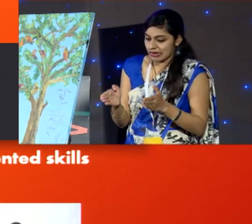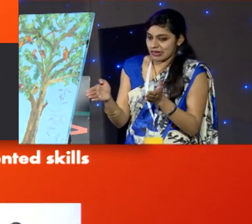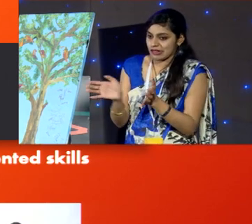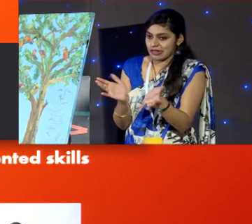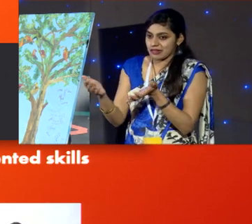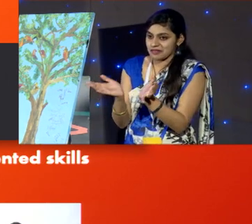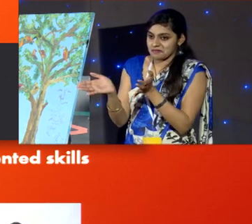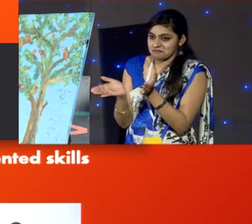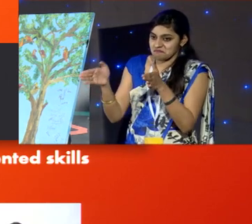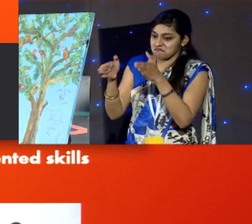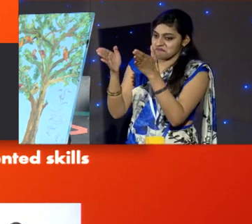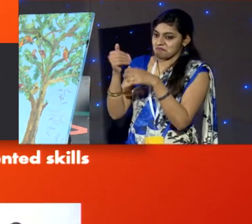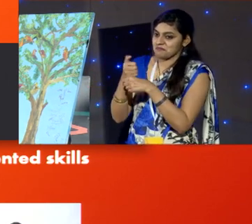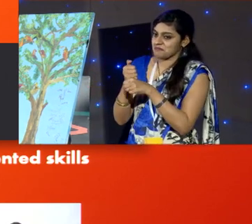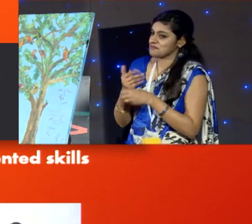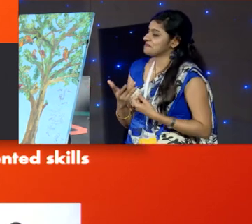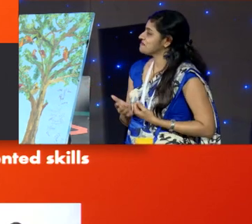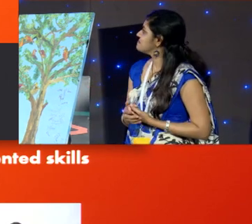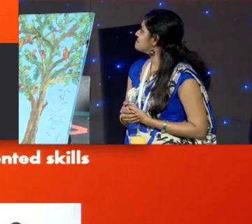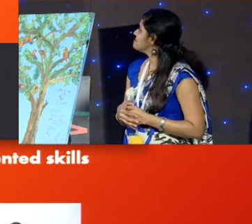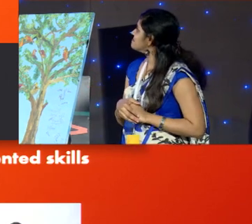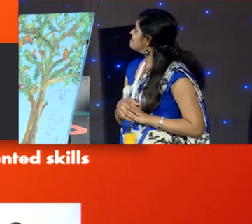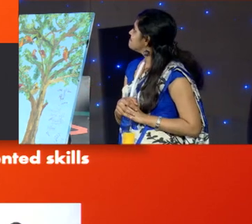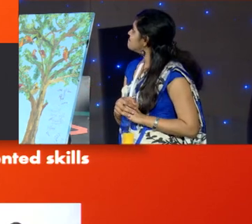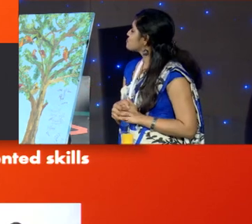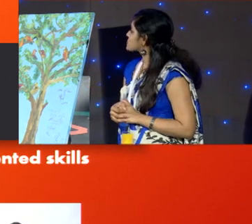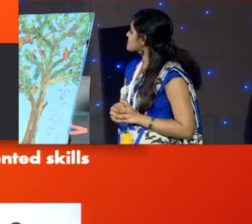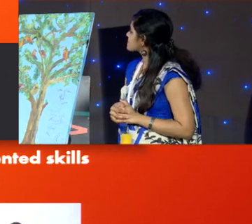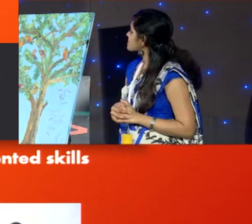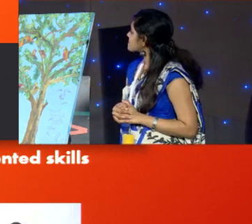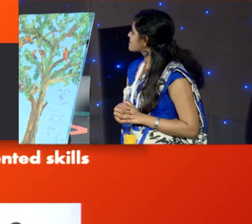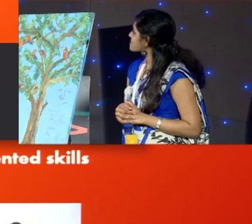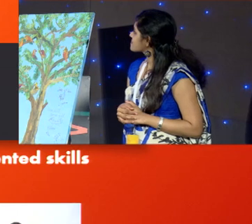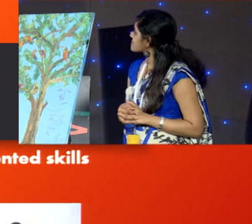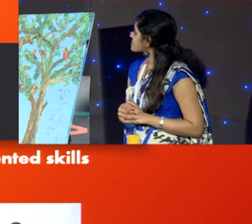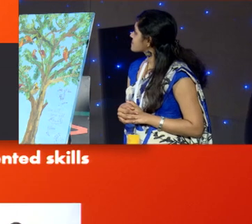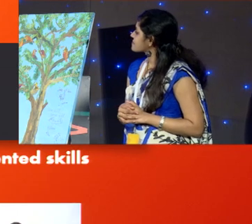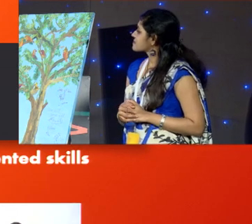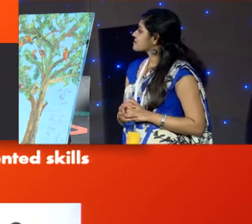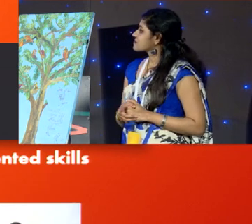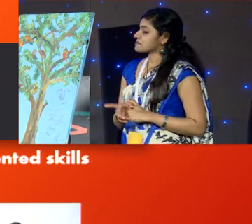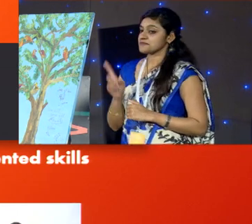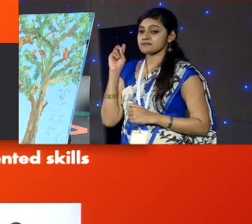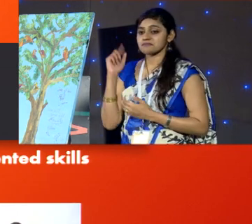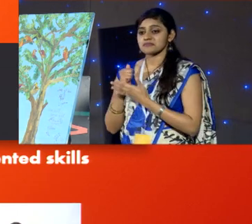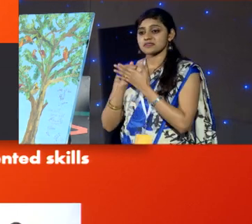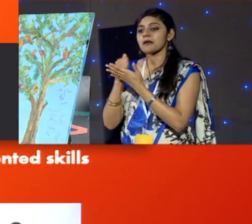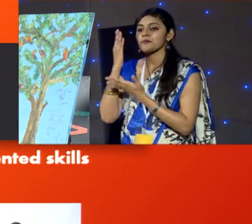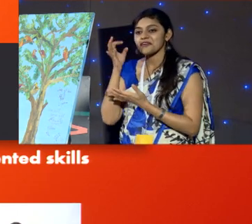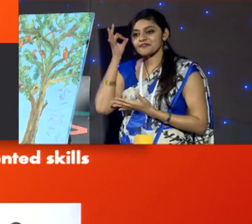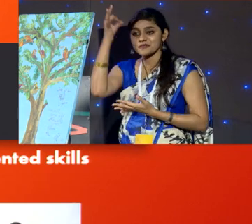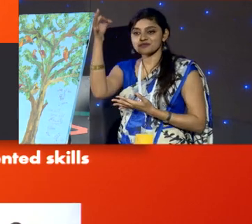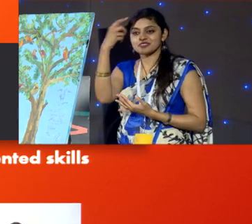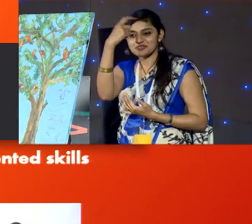which are very popular and helping a large number of people in the community as well